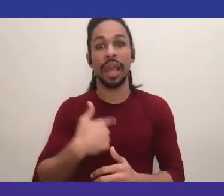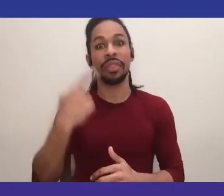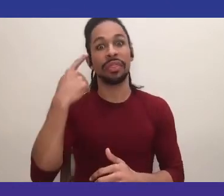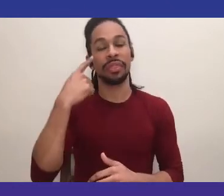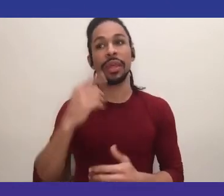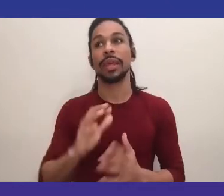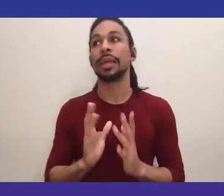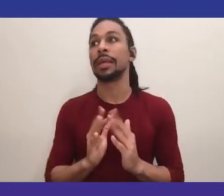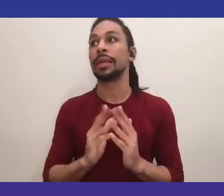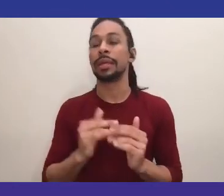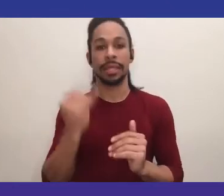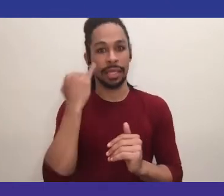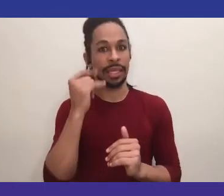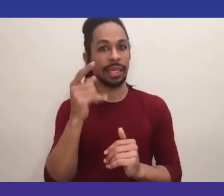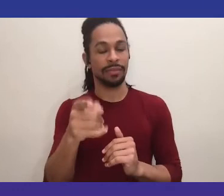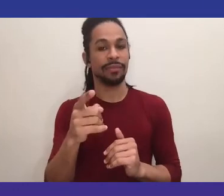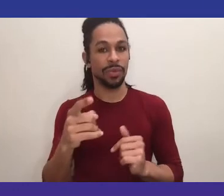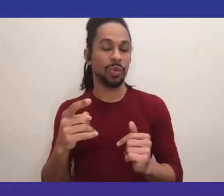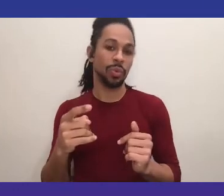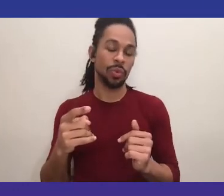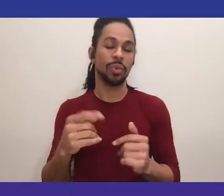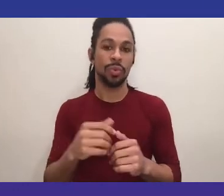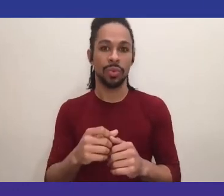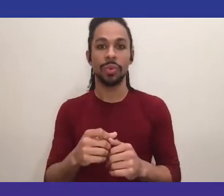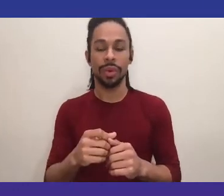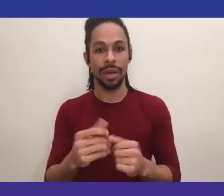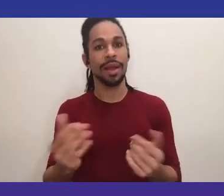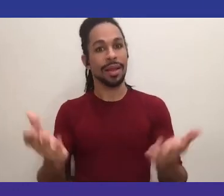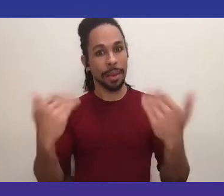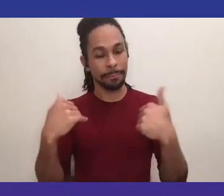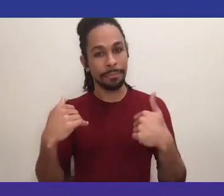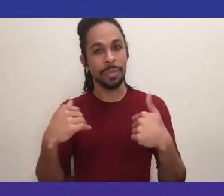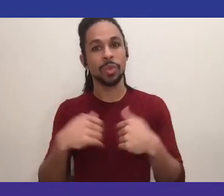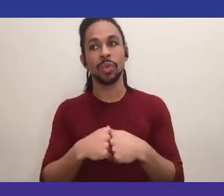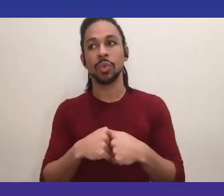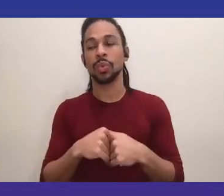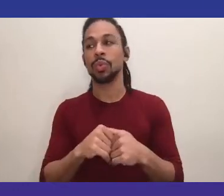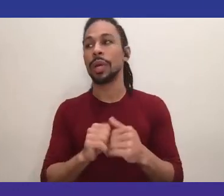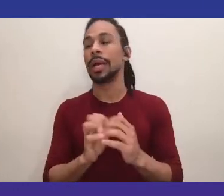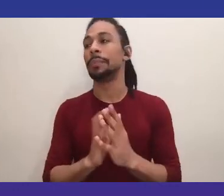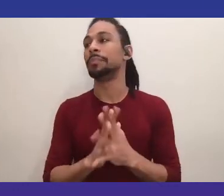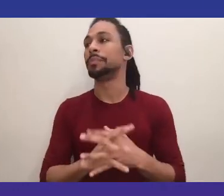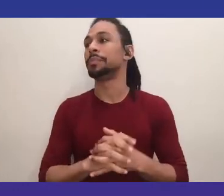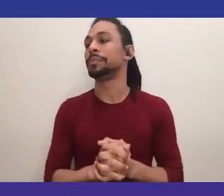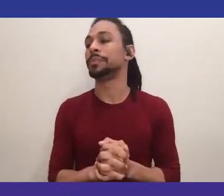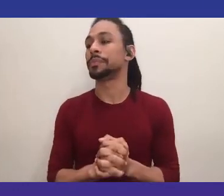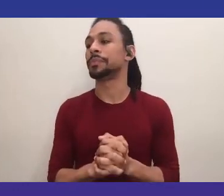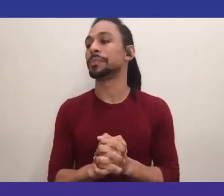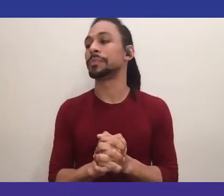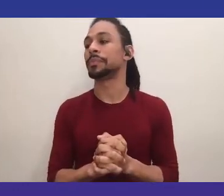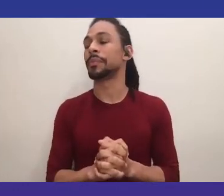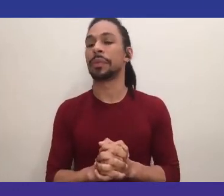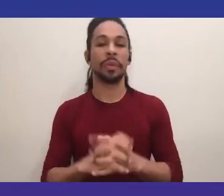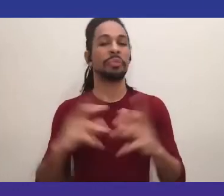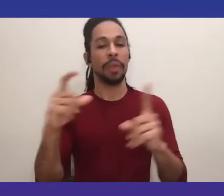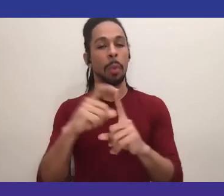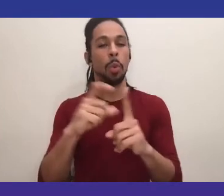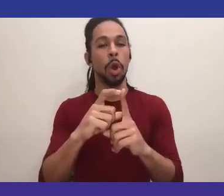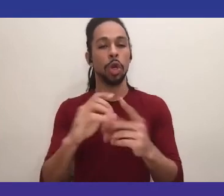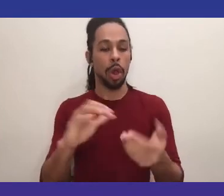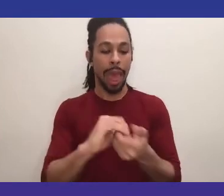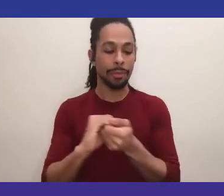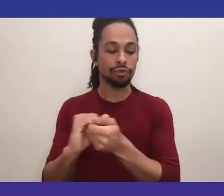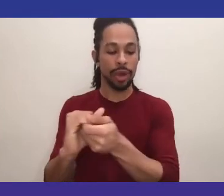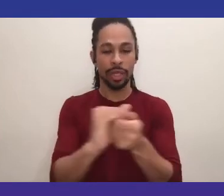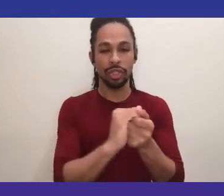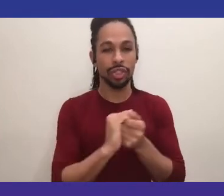if you come to, I think the word collaboration, that's why I even put like